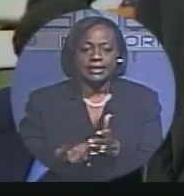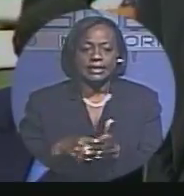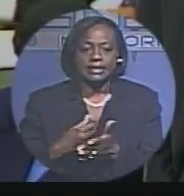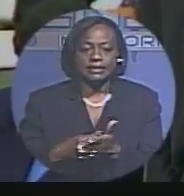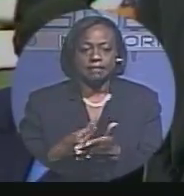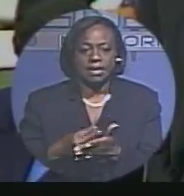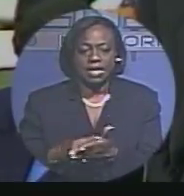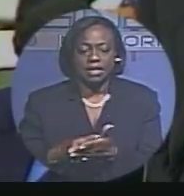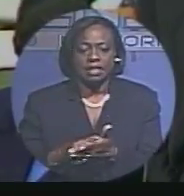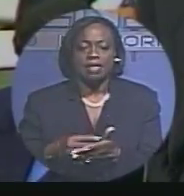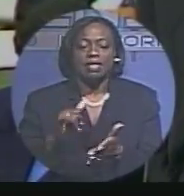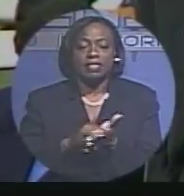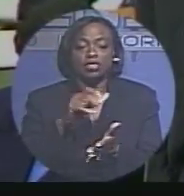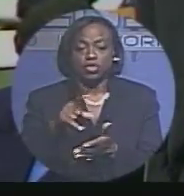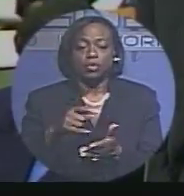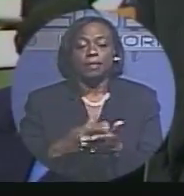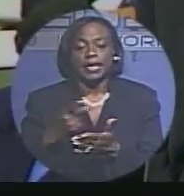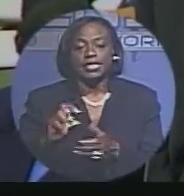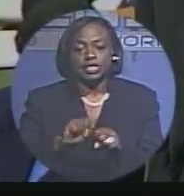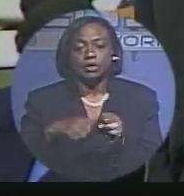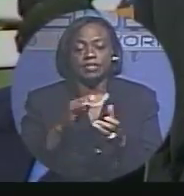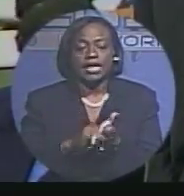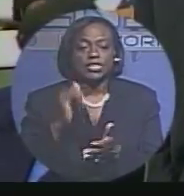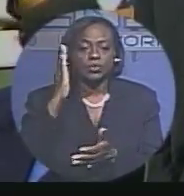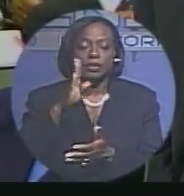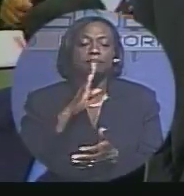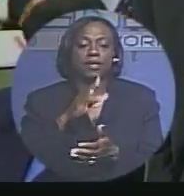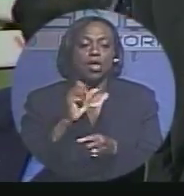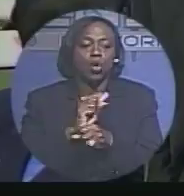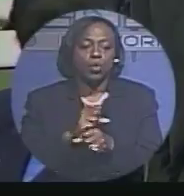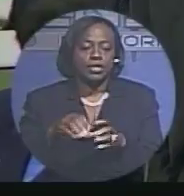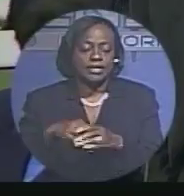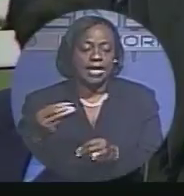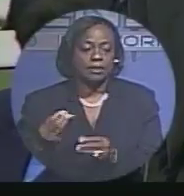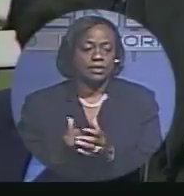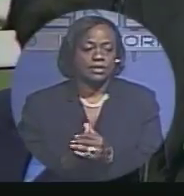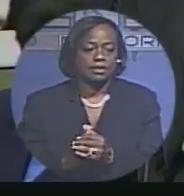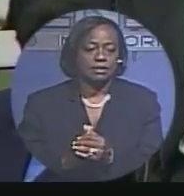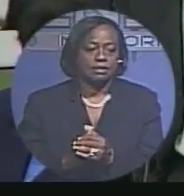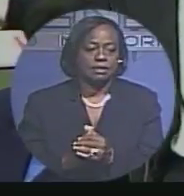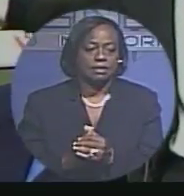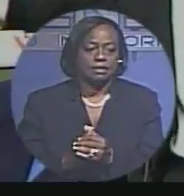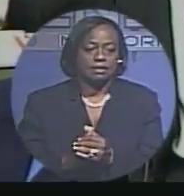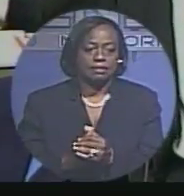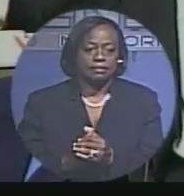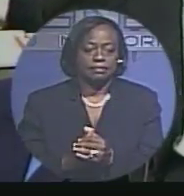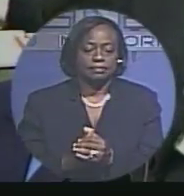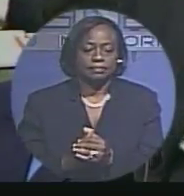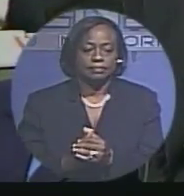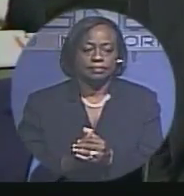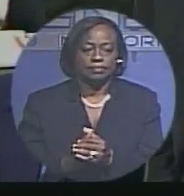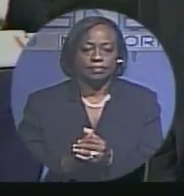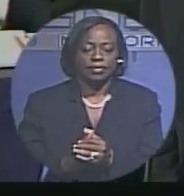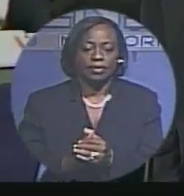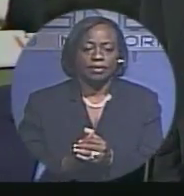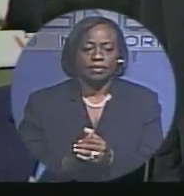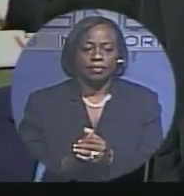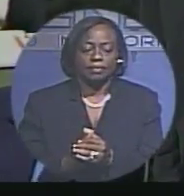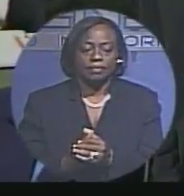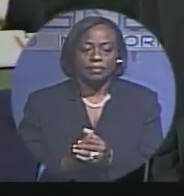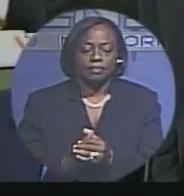think at some point, that has to be looked at. The cost, the price of the passport. The price of the passport does not reflect the actual